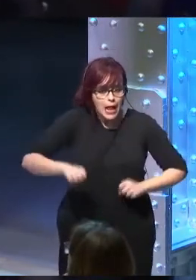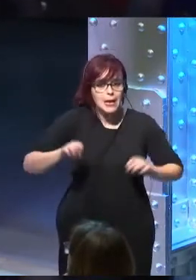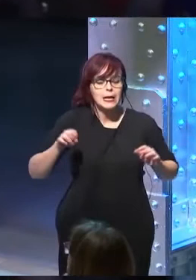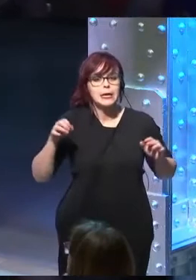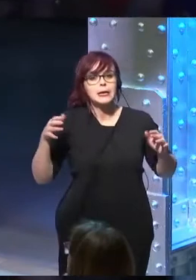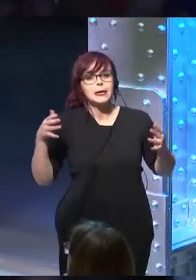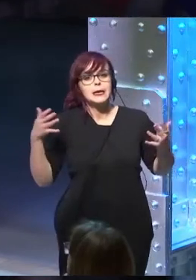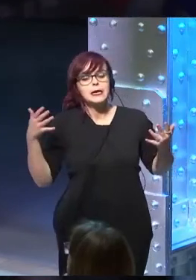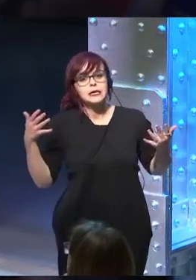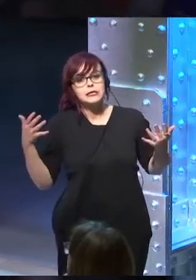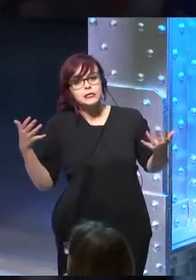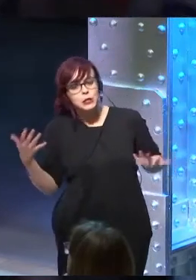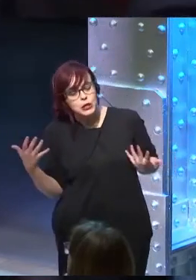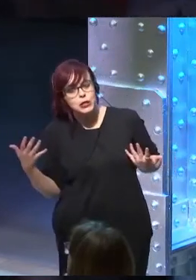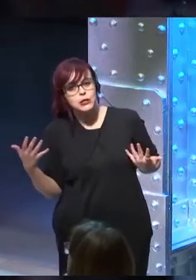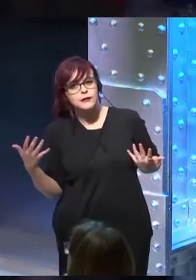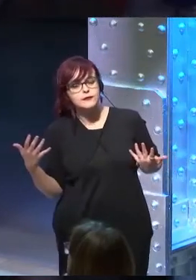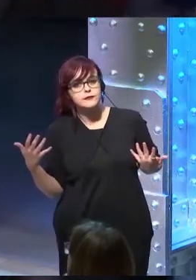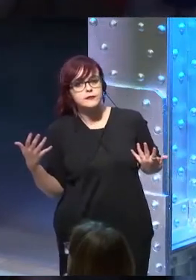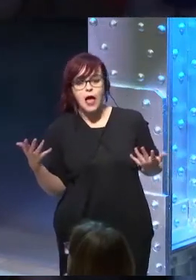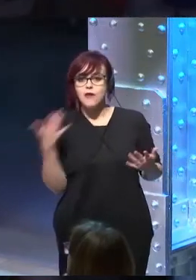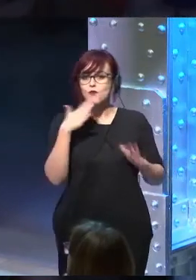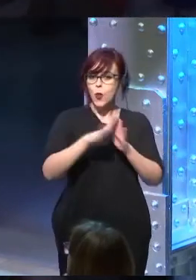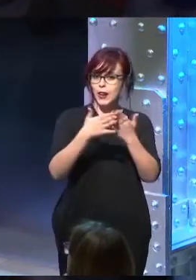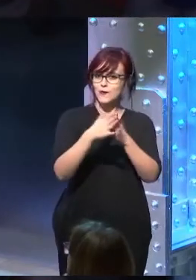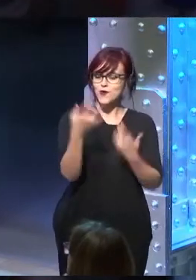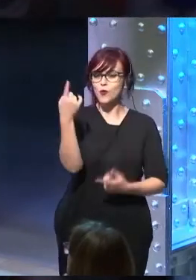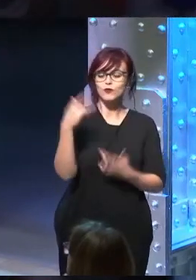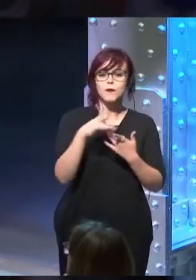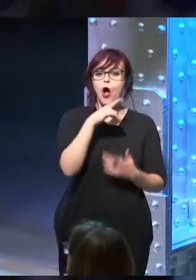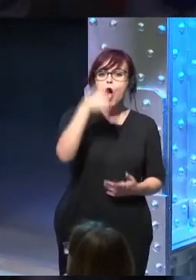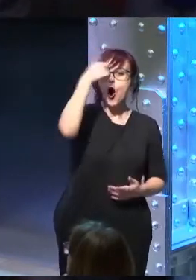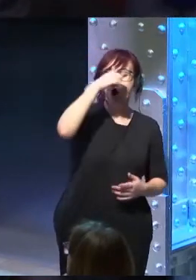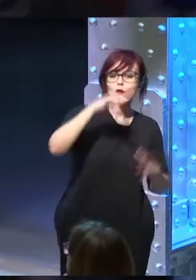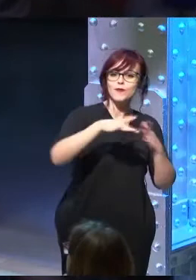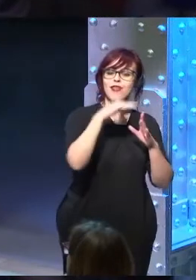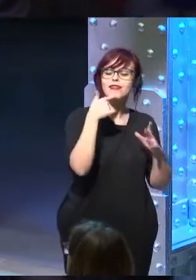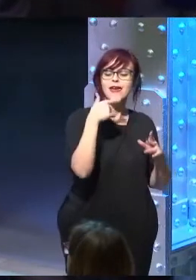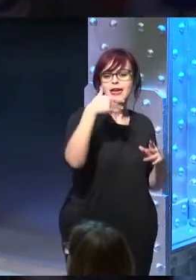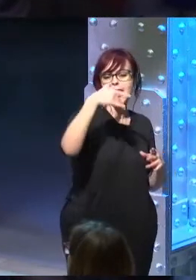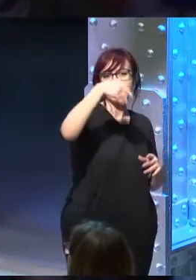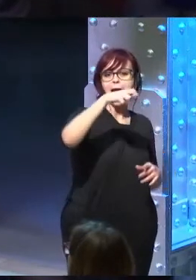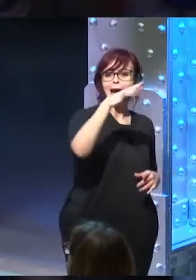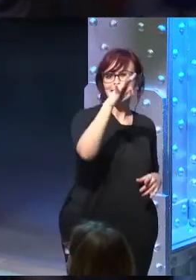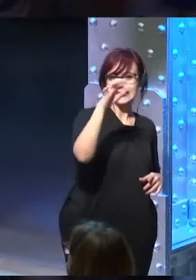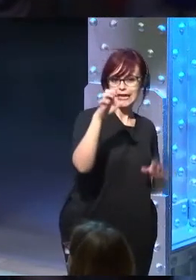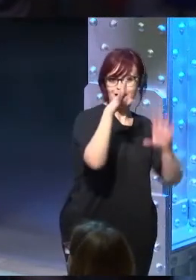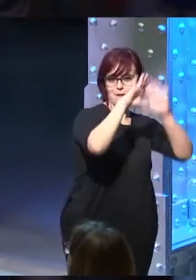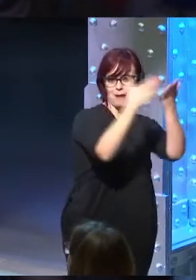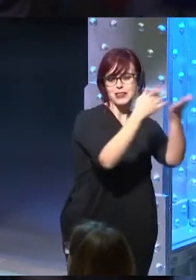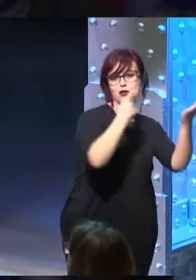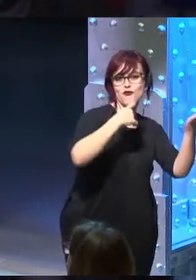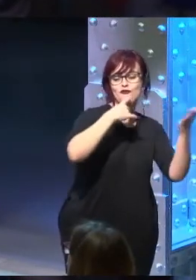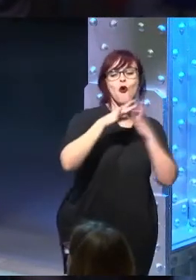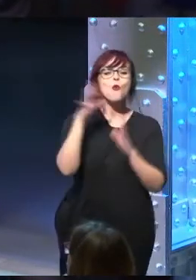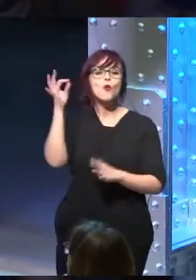of men are from Mars and women are from Venus or whatever. My hunch is that if we're going to